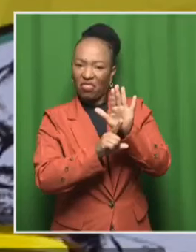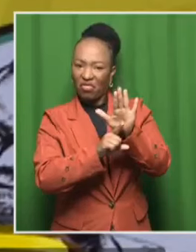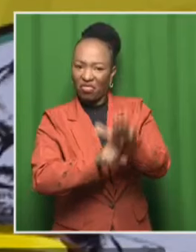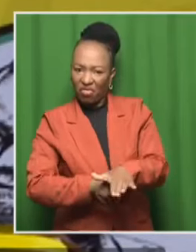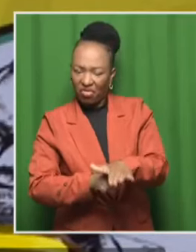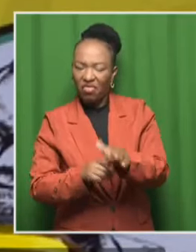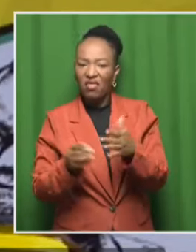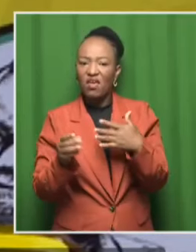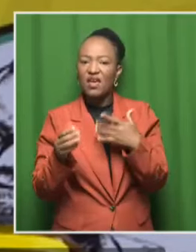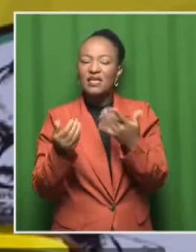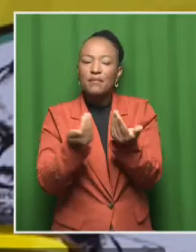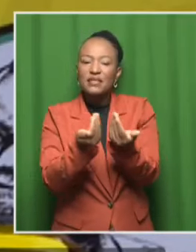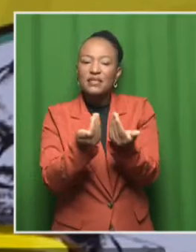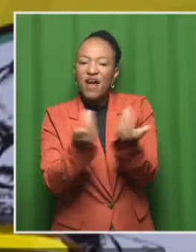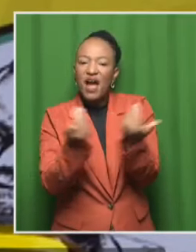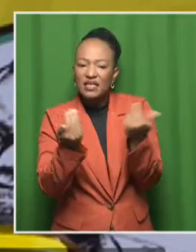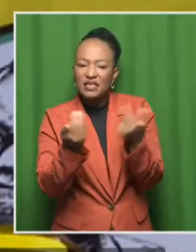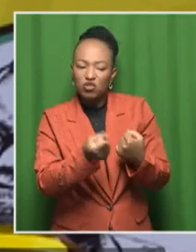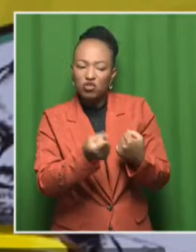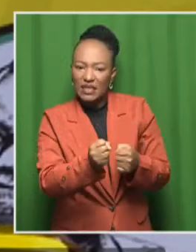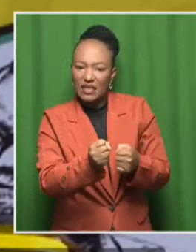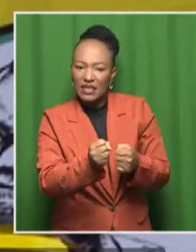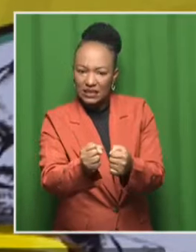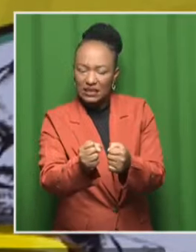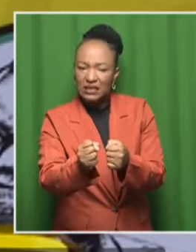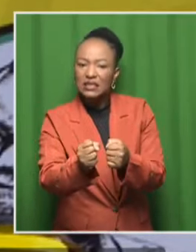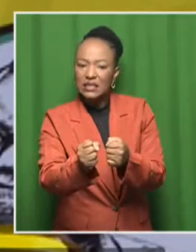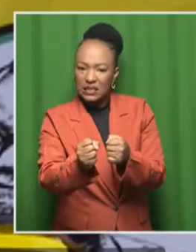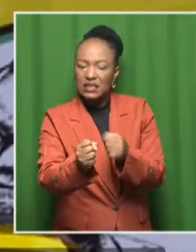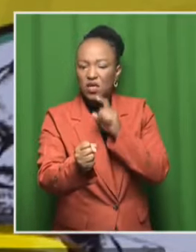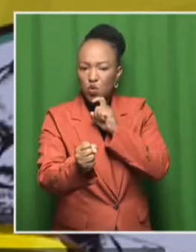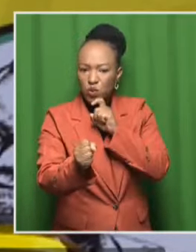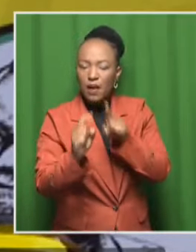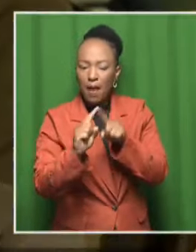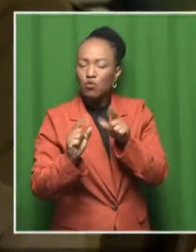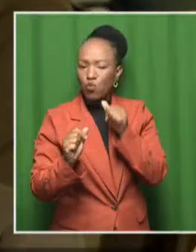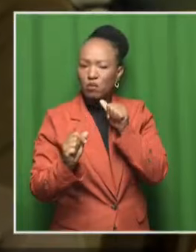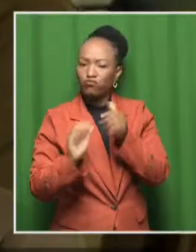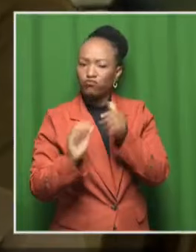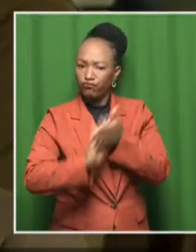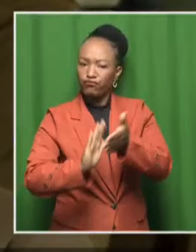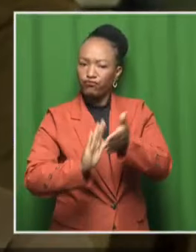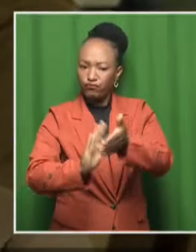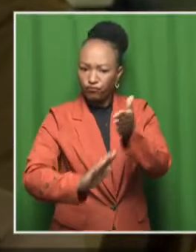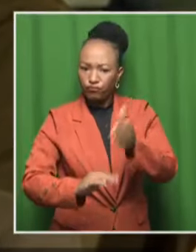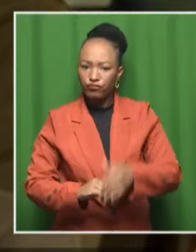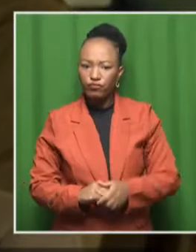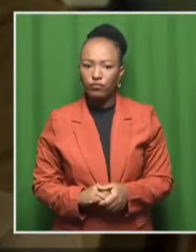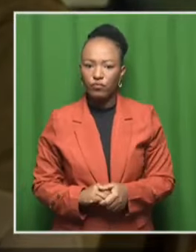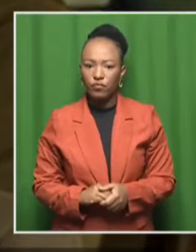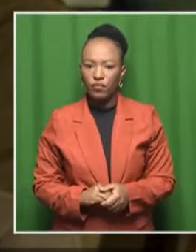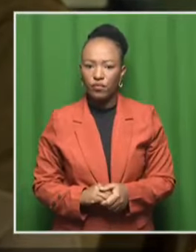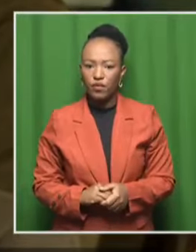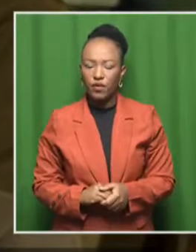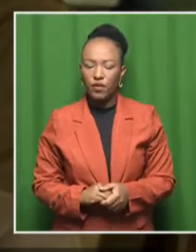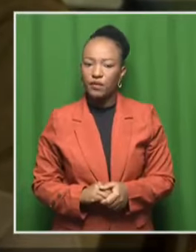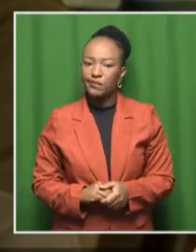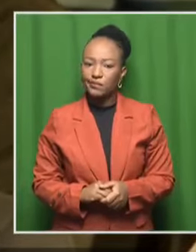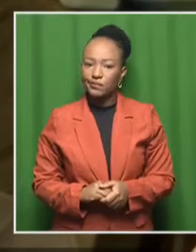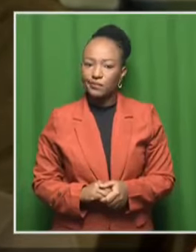and rule tactics employed by the regime. It has also survived